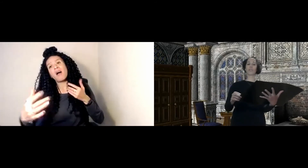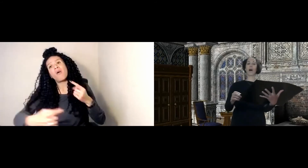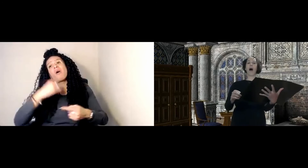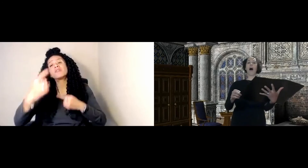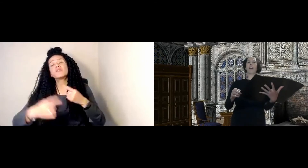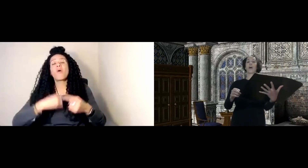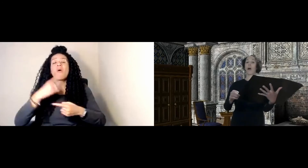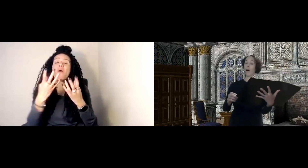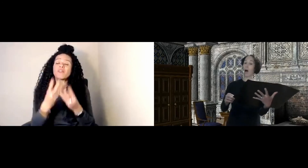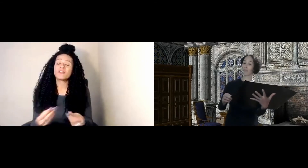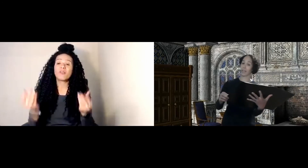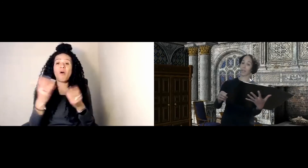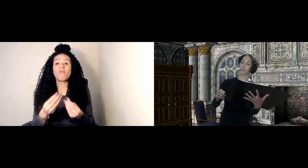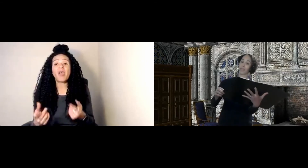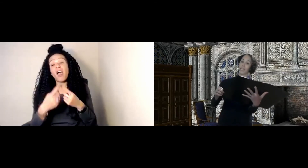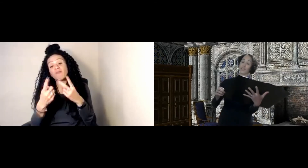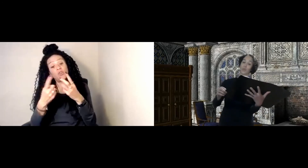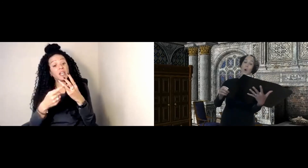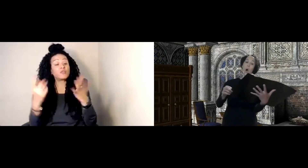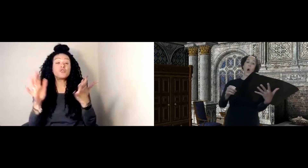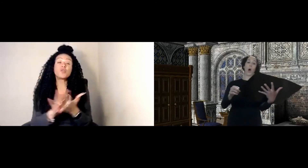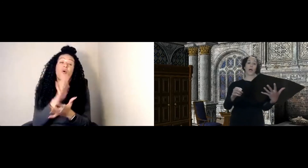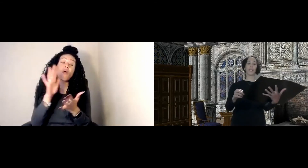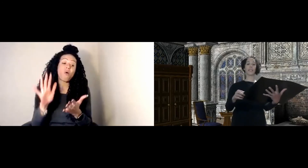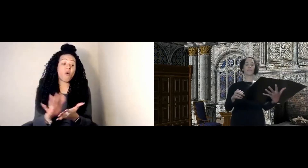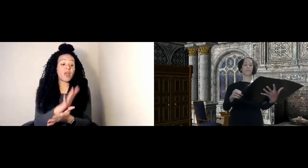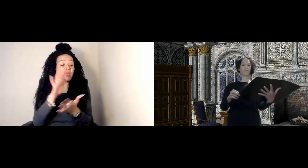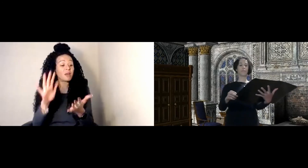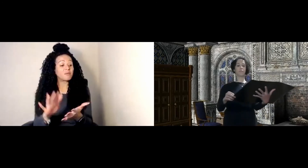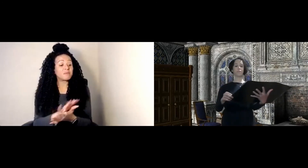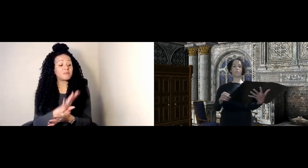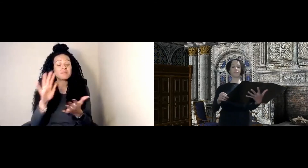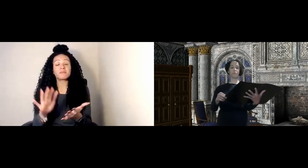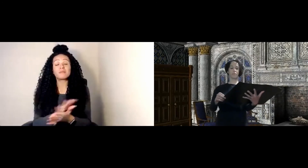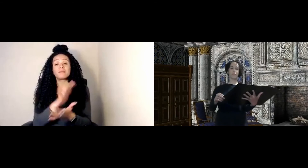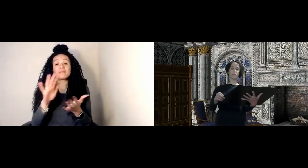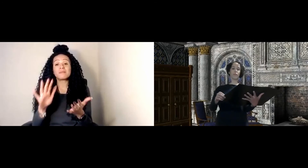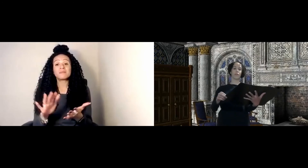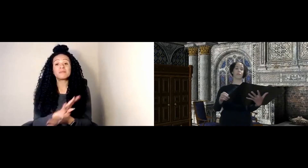Thank you.